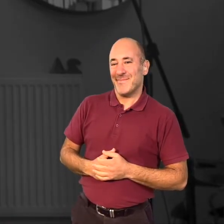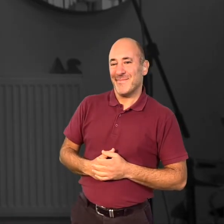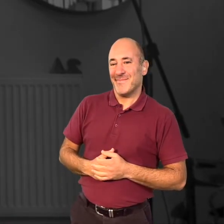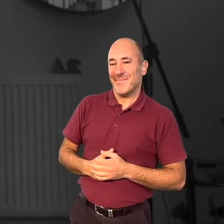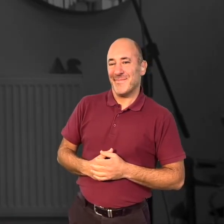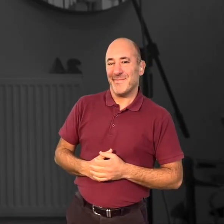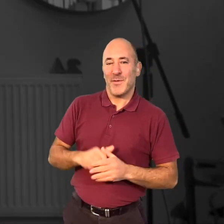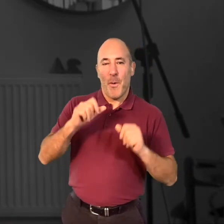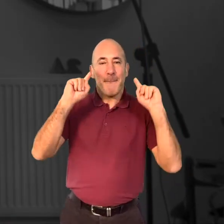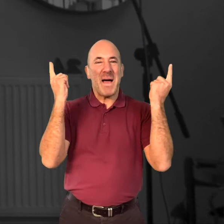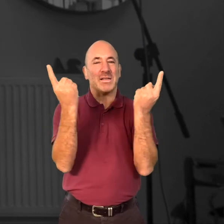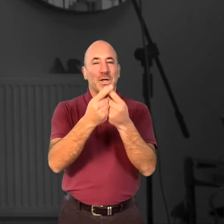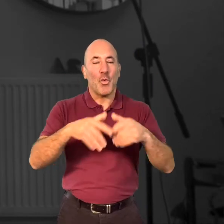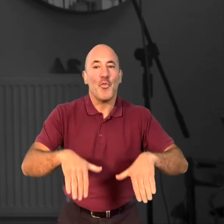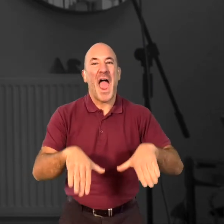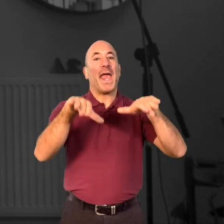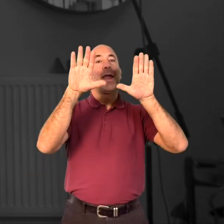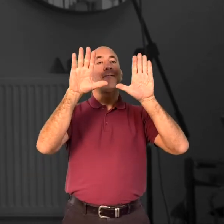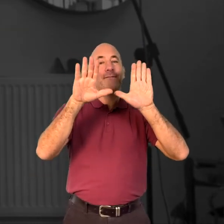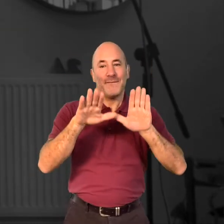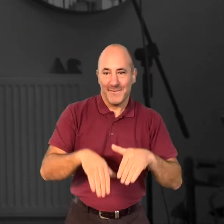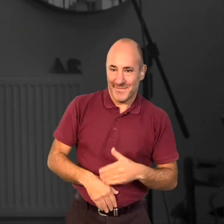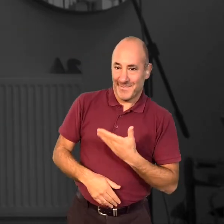A Mexican wave.